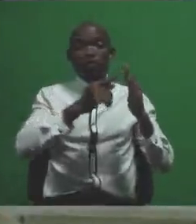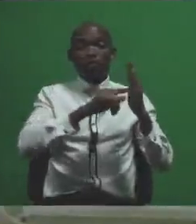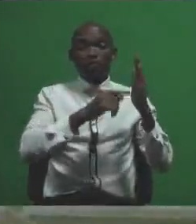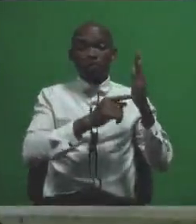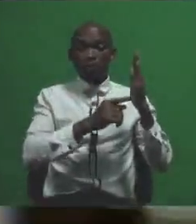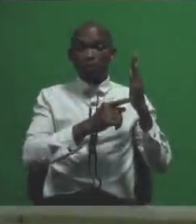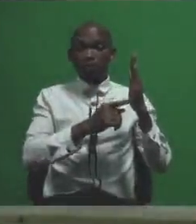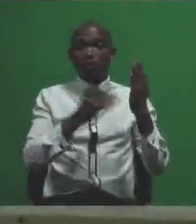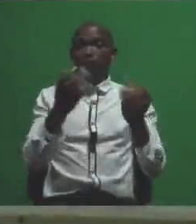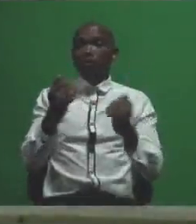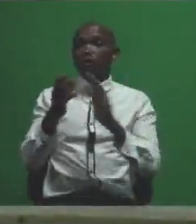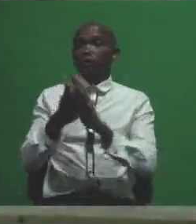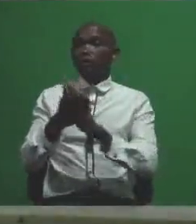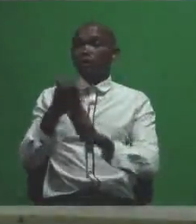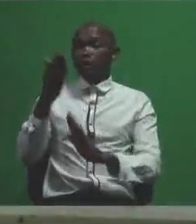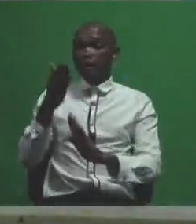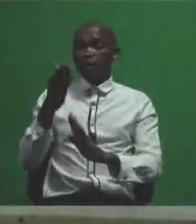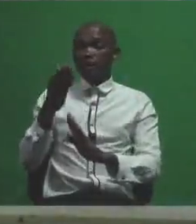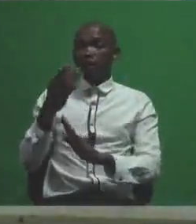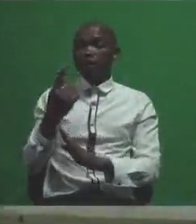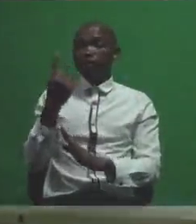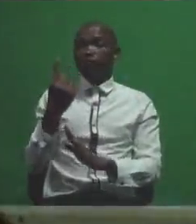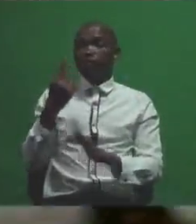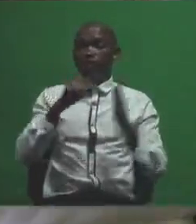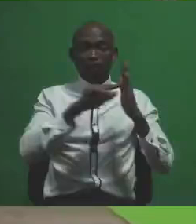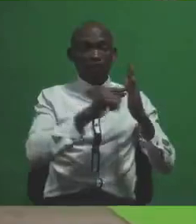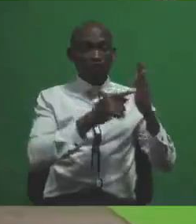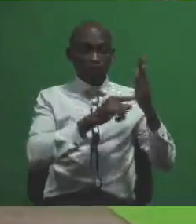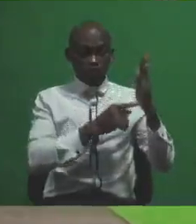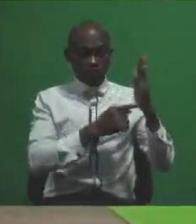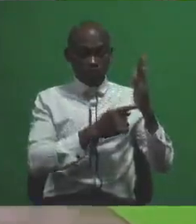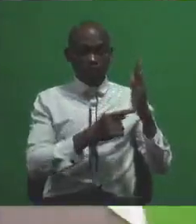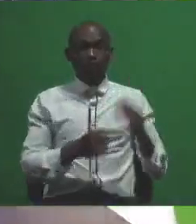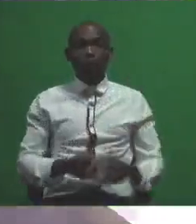rules. Let's start with the first rule.